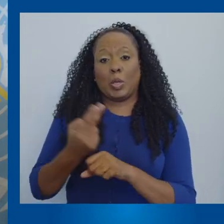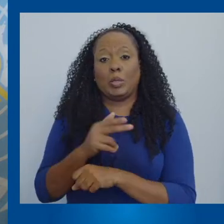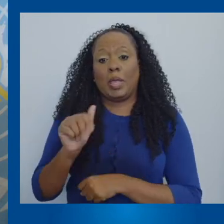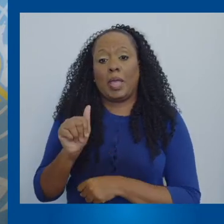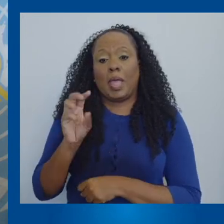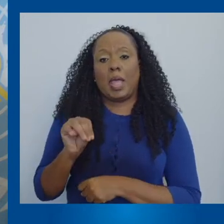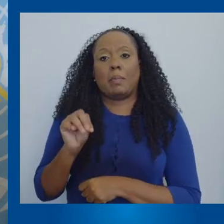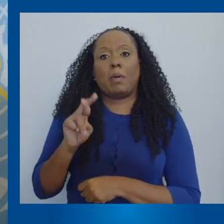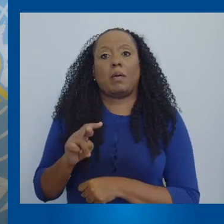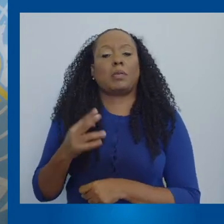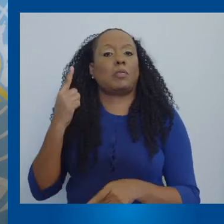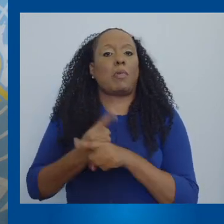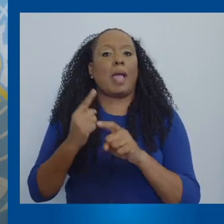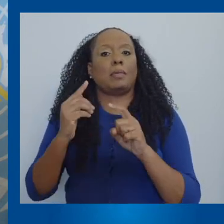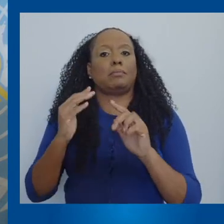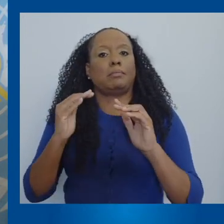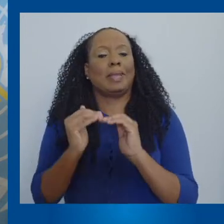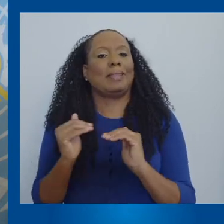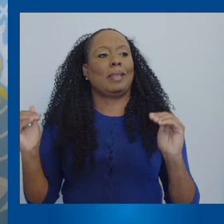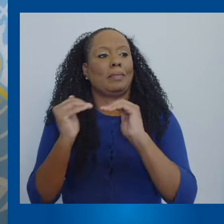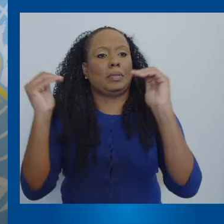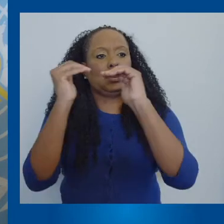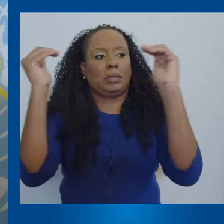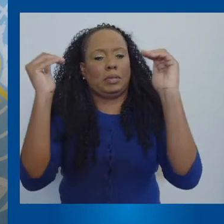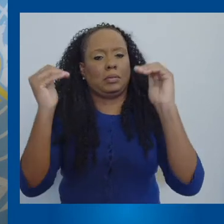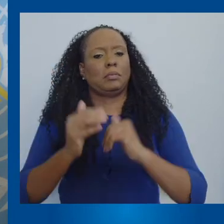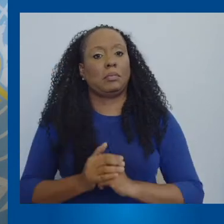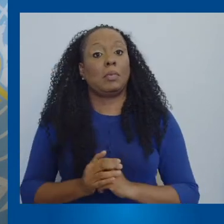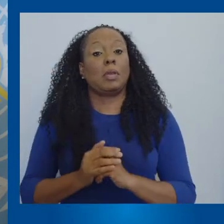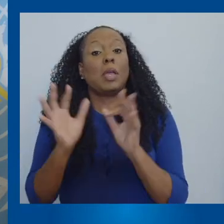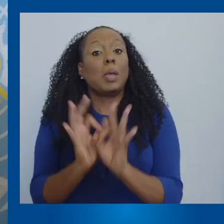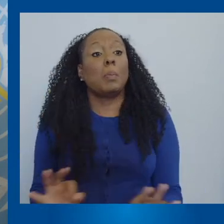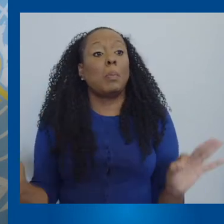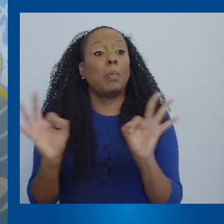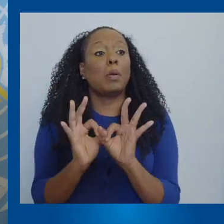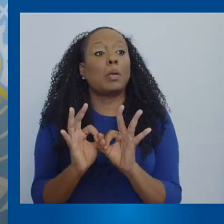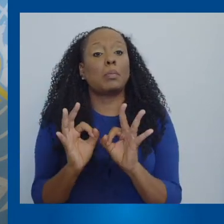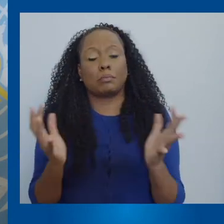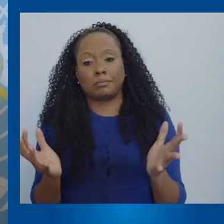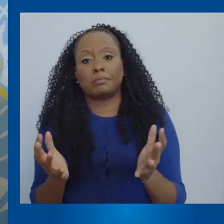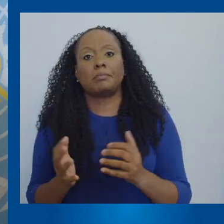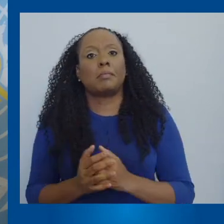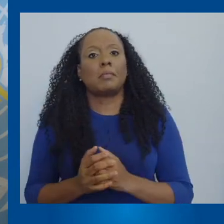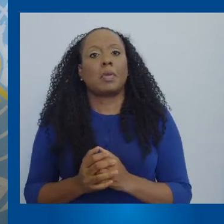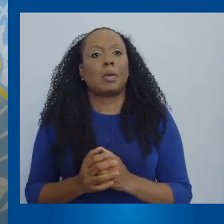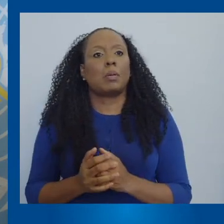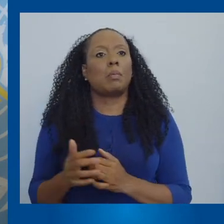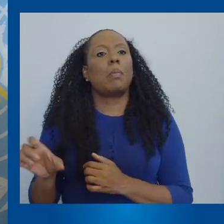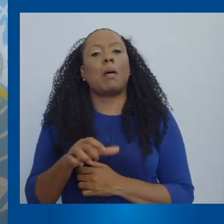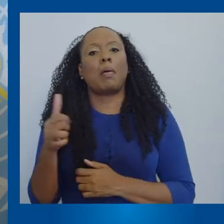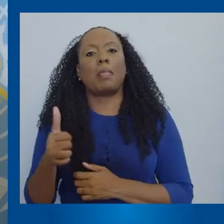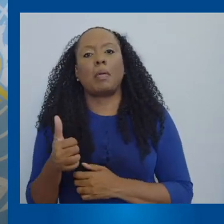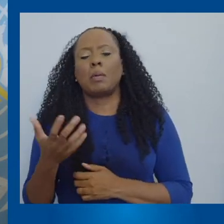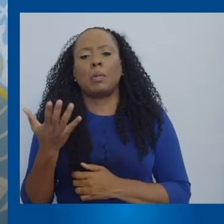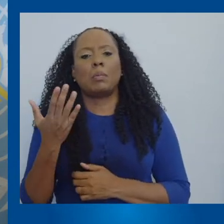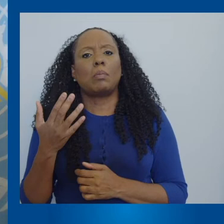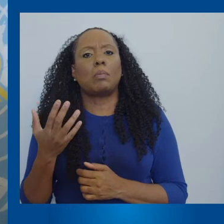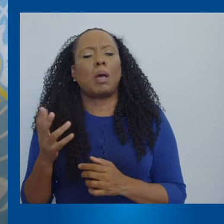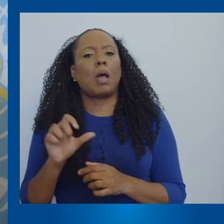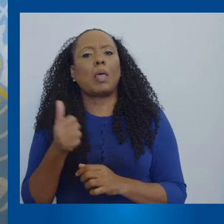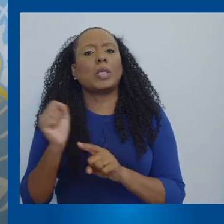report tells us, a key pathway for AMR is through pollution of the environment by the pharmaceutical,